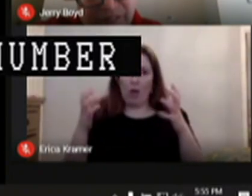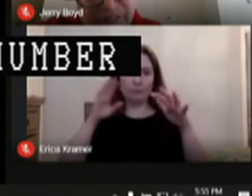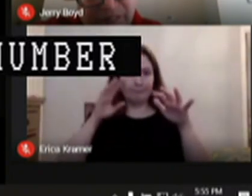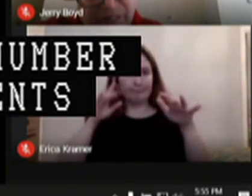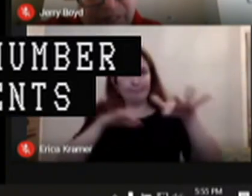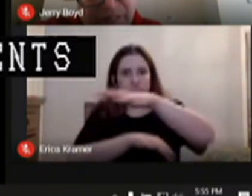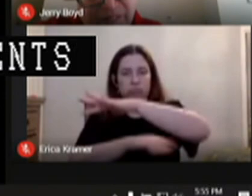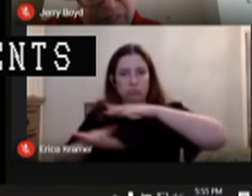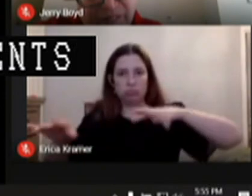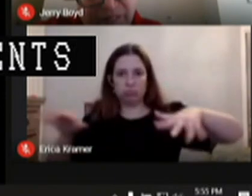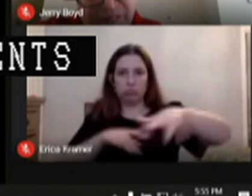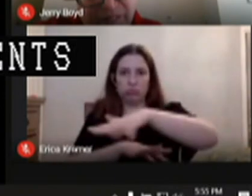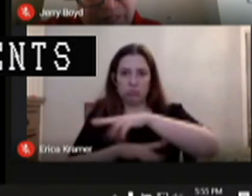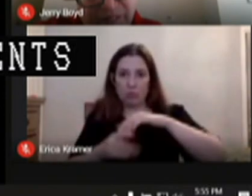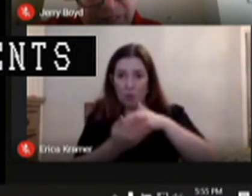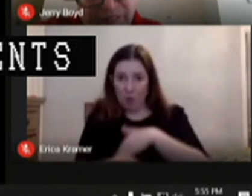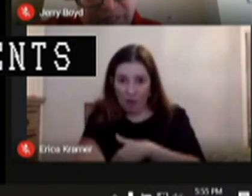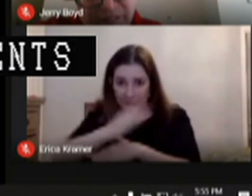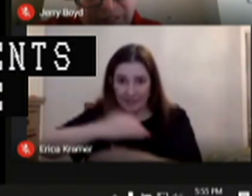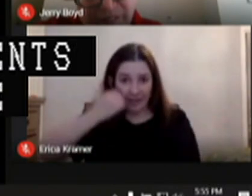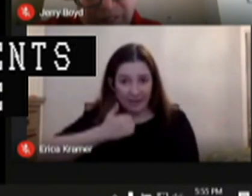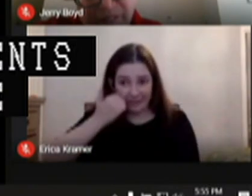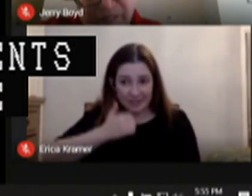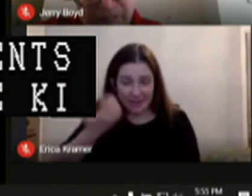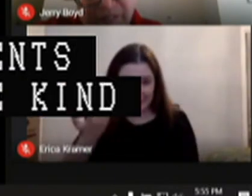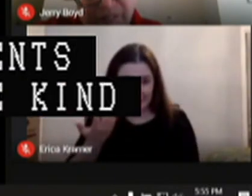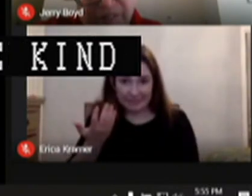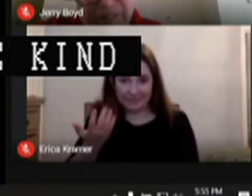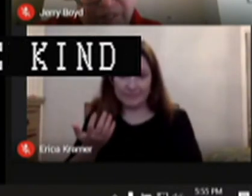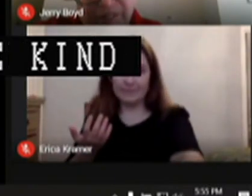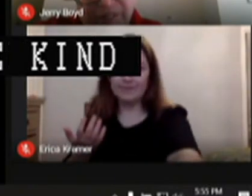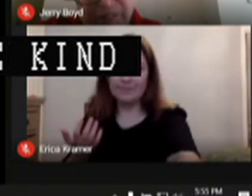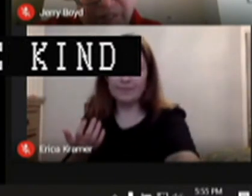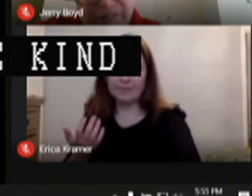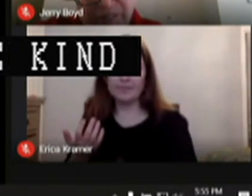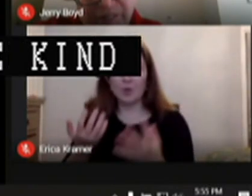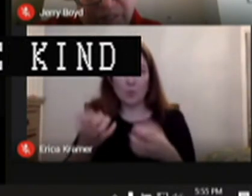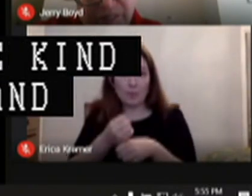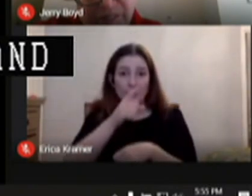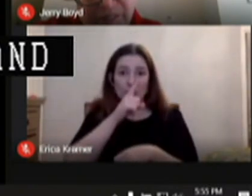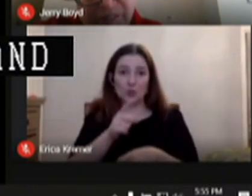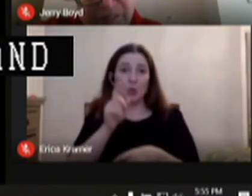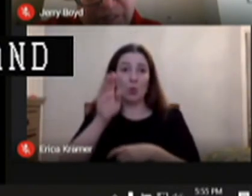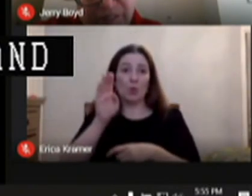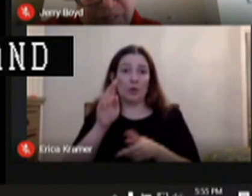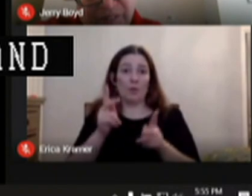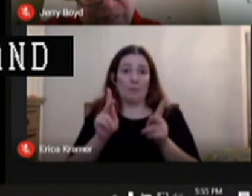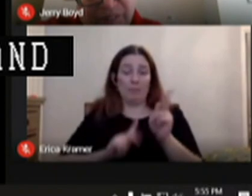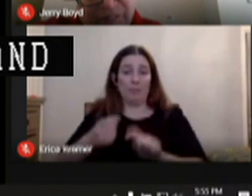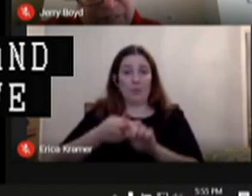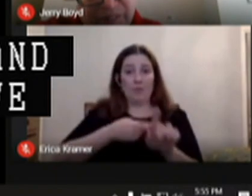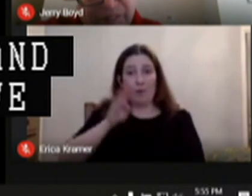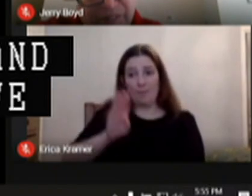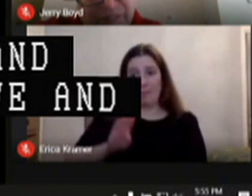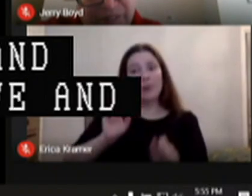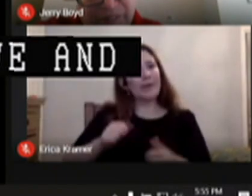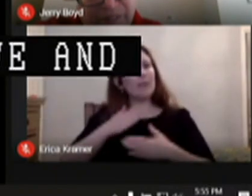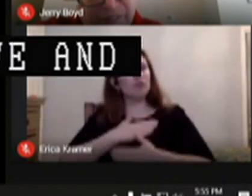Boston to host the kinds of events that Bostonians love in a much more easy and intuitive and inexpensive way.